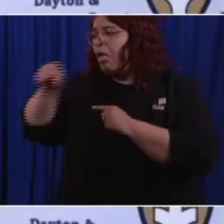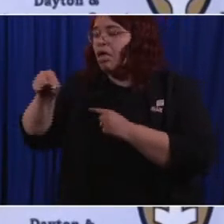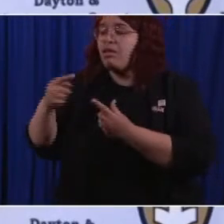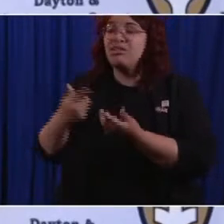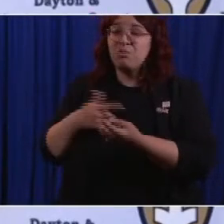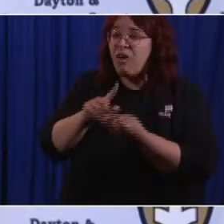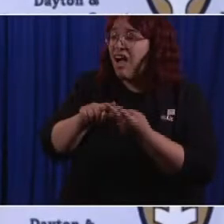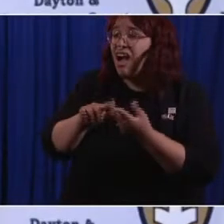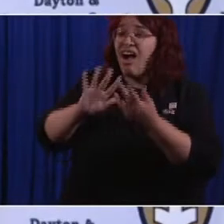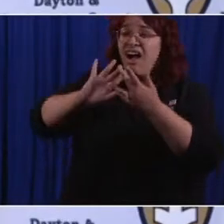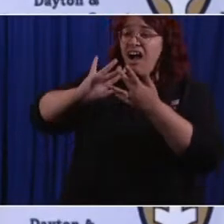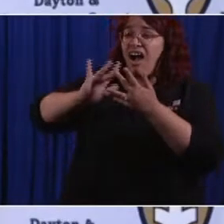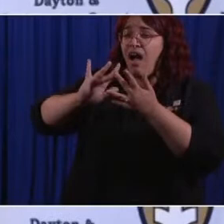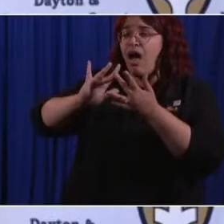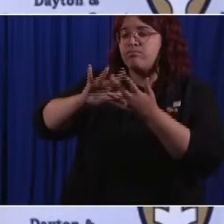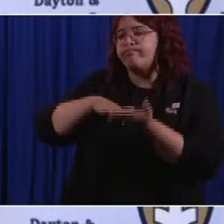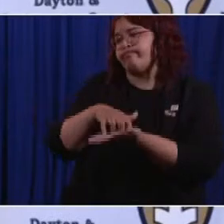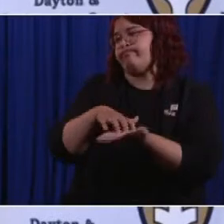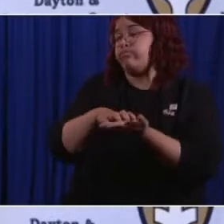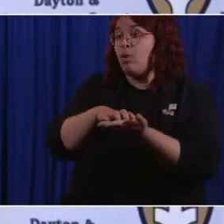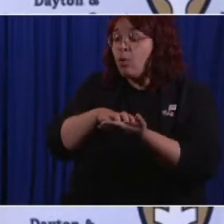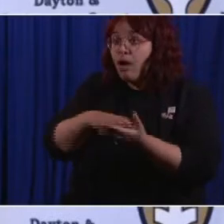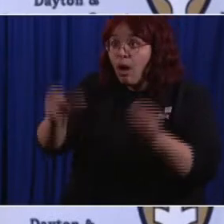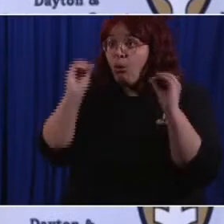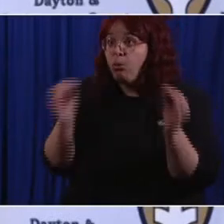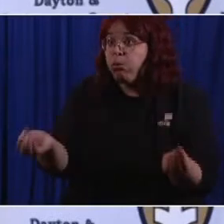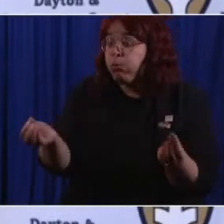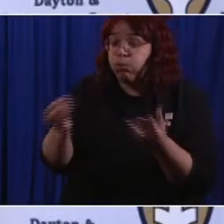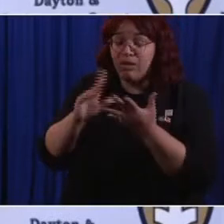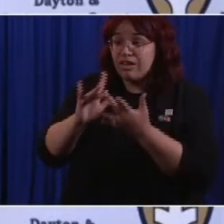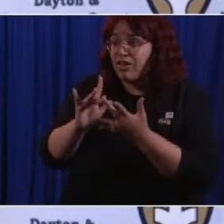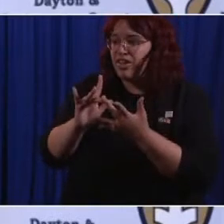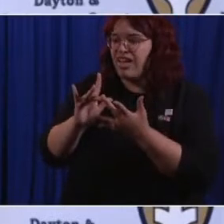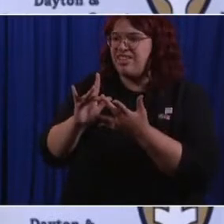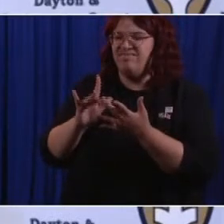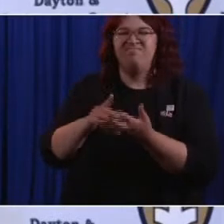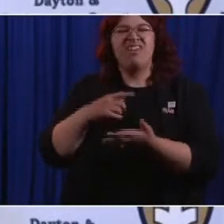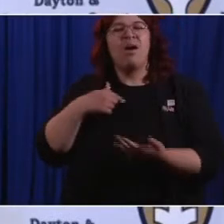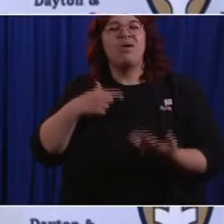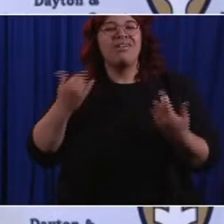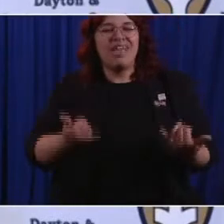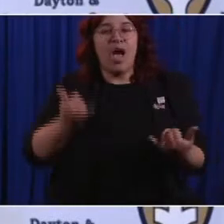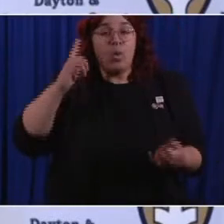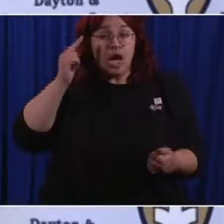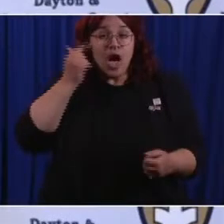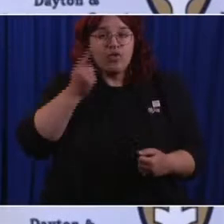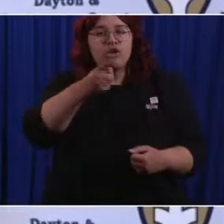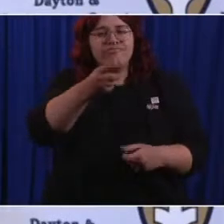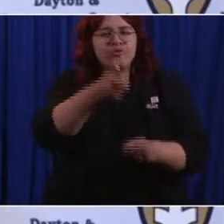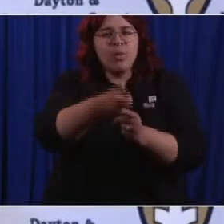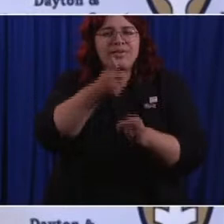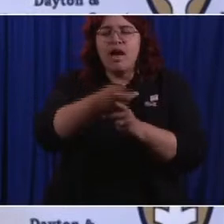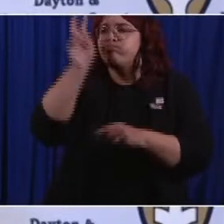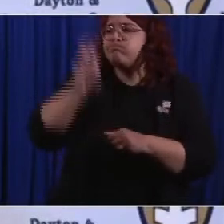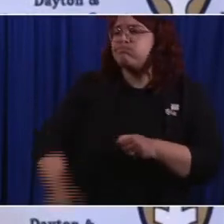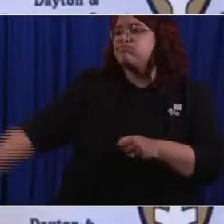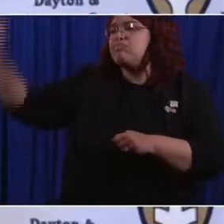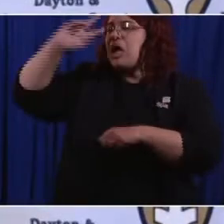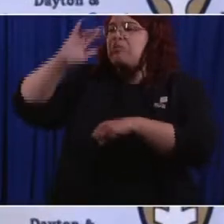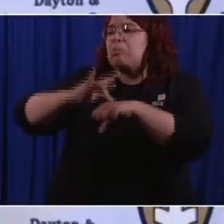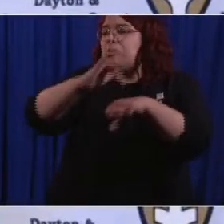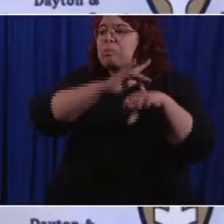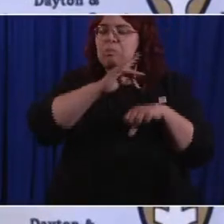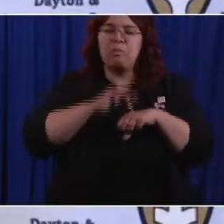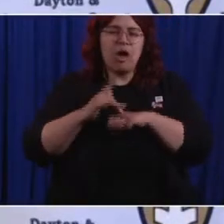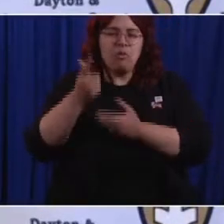up. I'm wondering, as you travel to vaccination sites, what differences you've seen rural versus urban, and how is the state helping